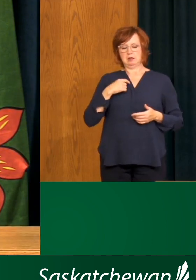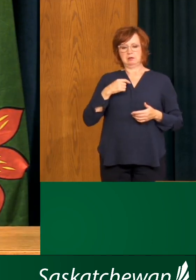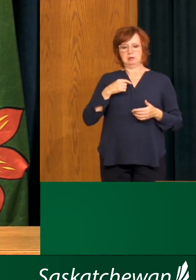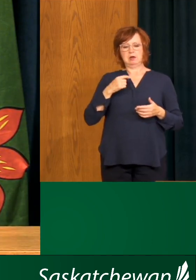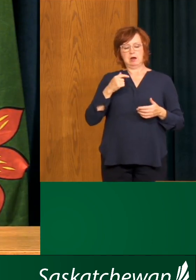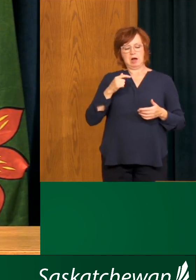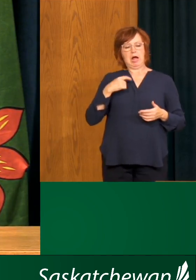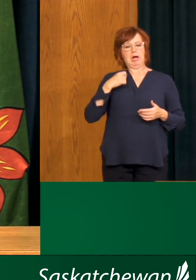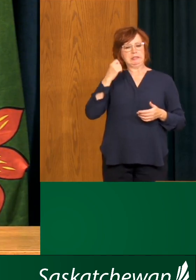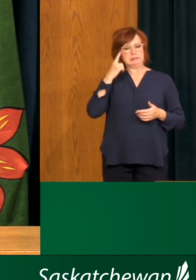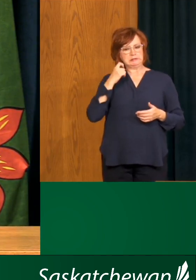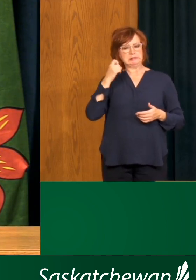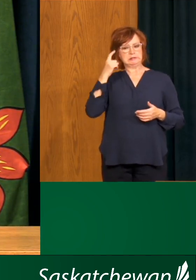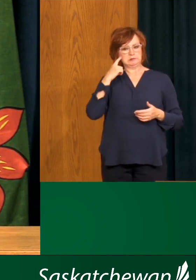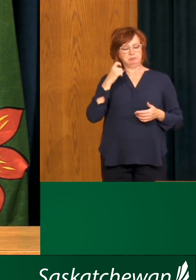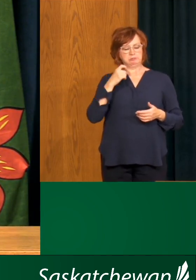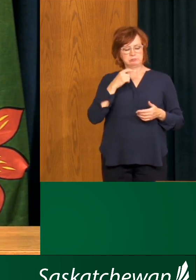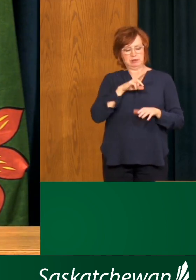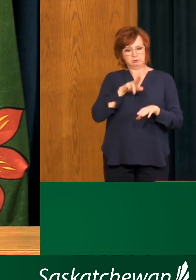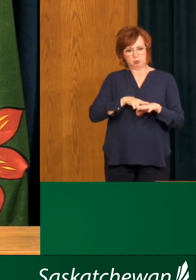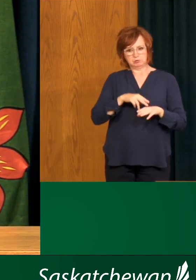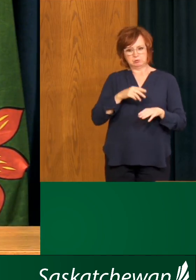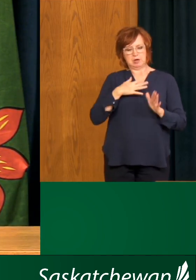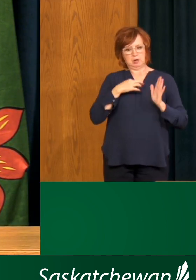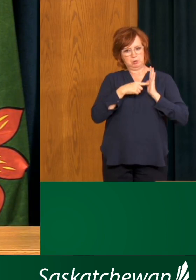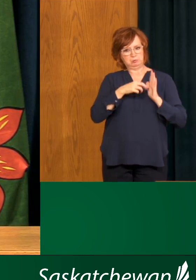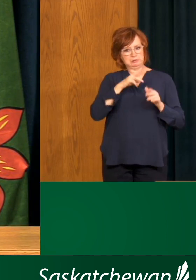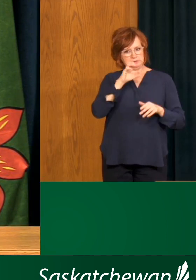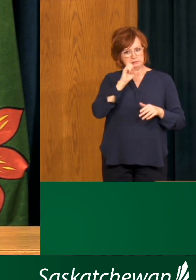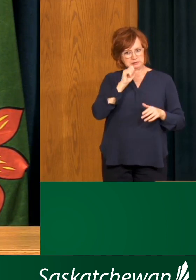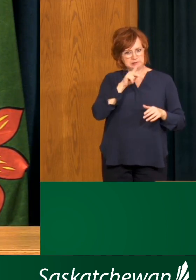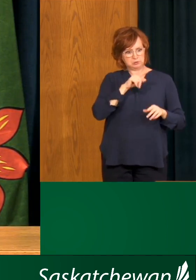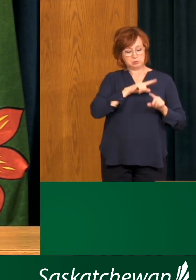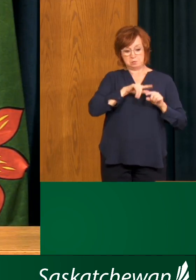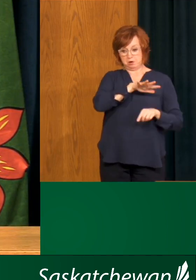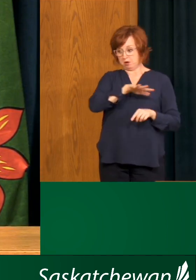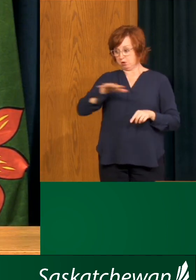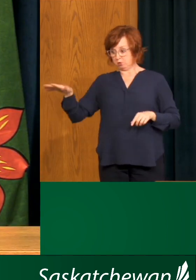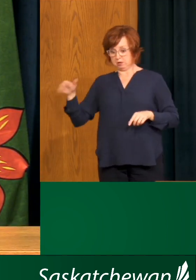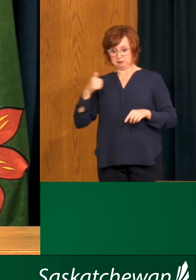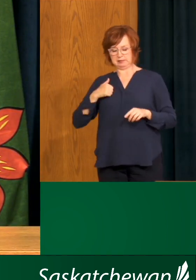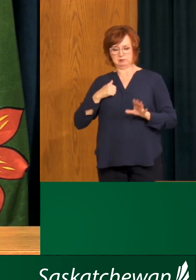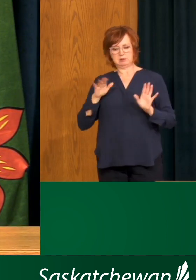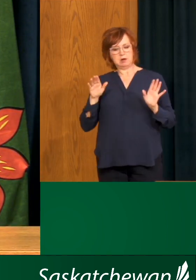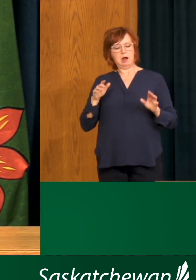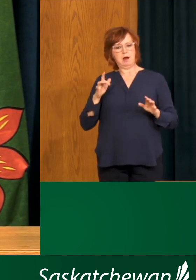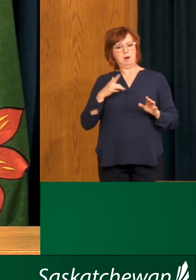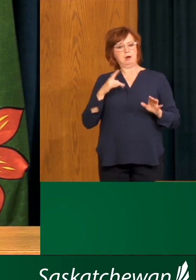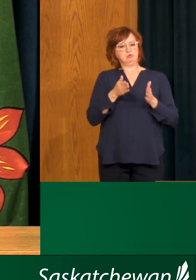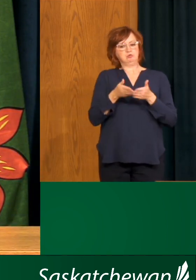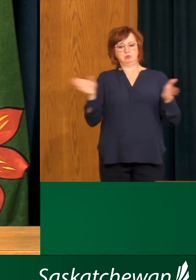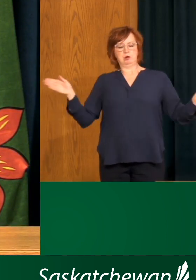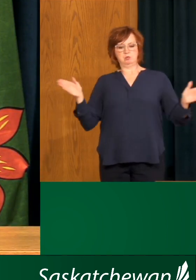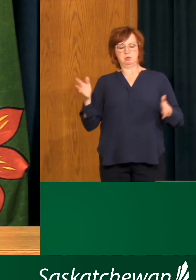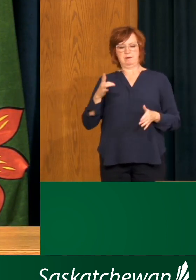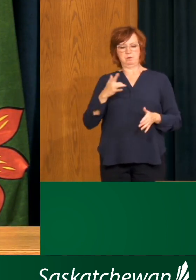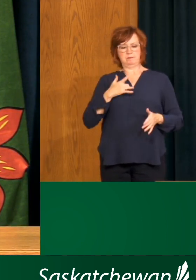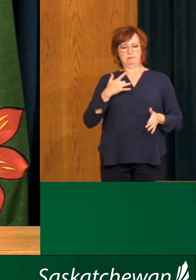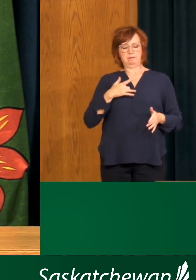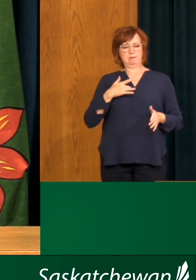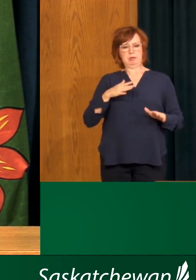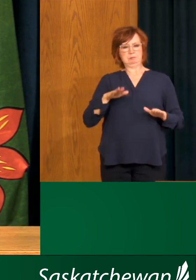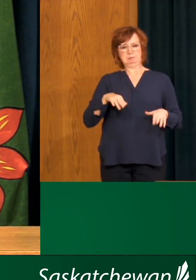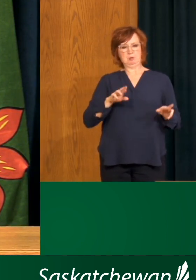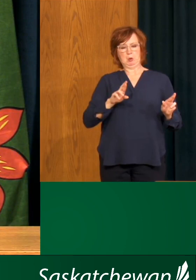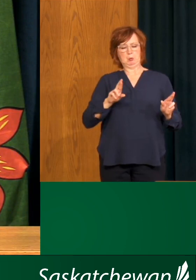Saskatchewan, but I suspect you see that we probably aren't ready to move in the very near term